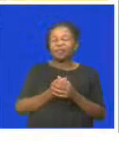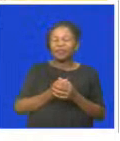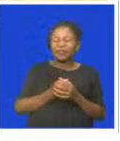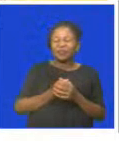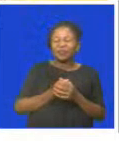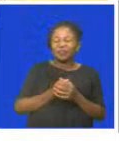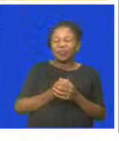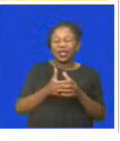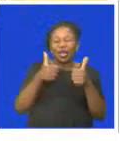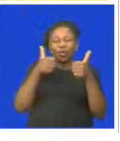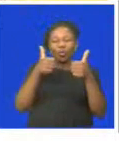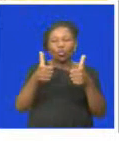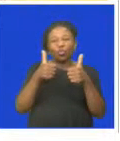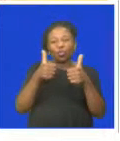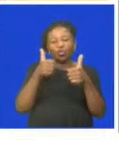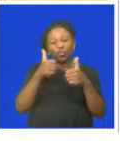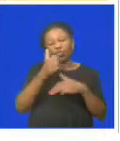crops,